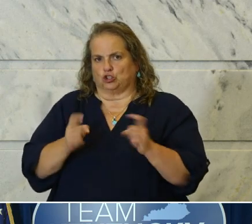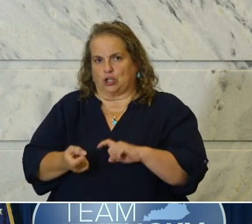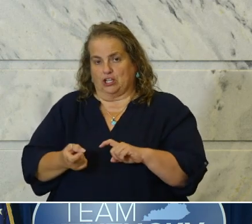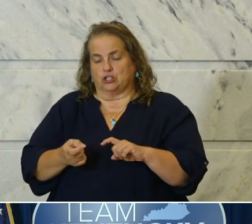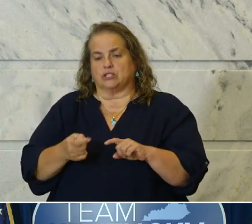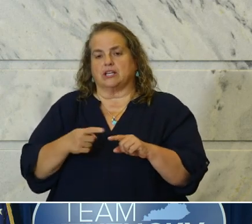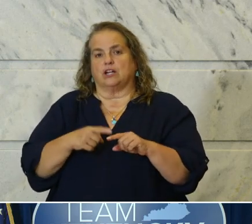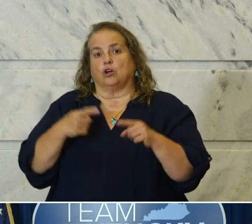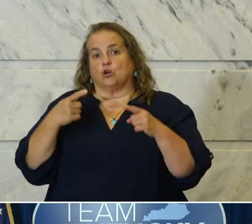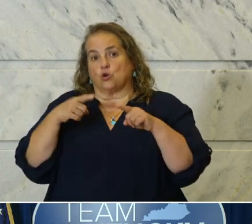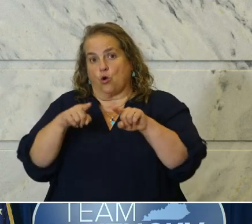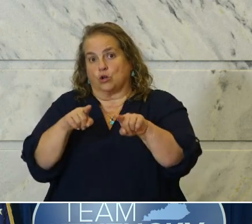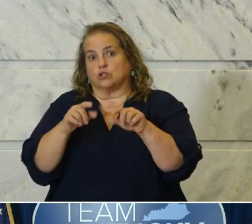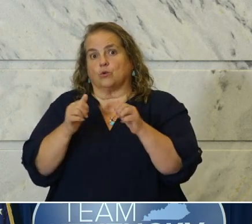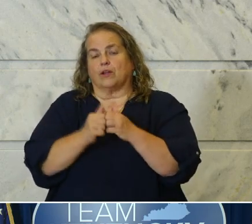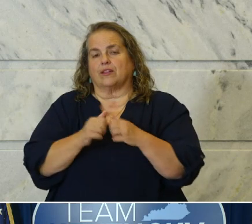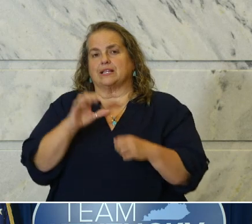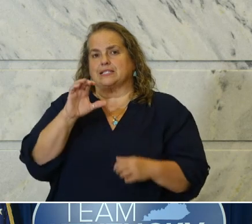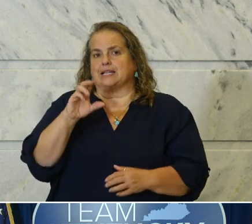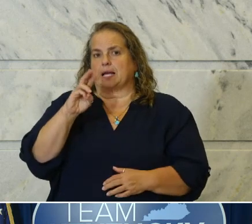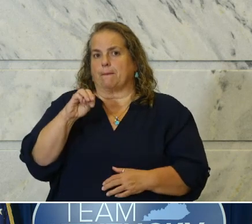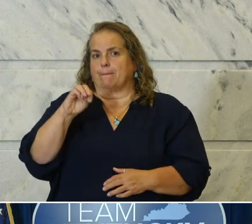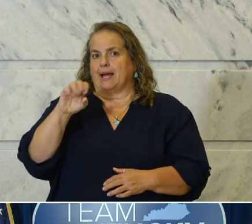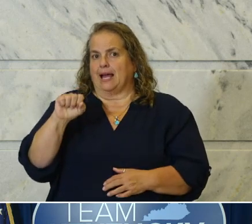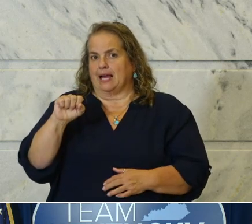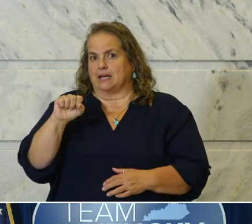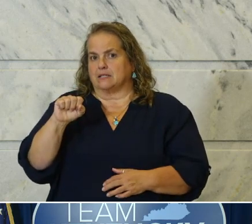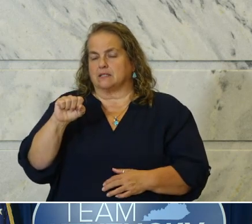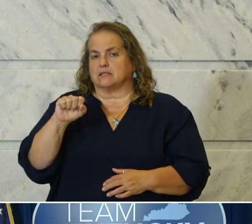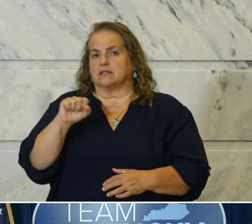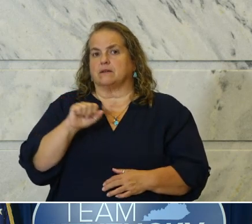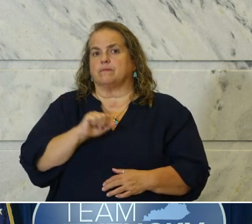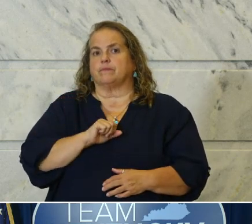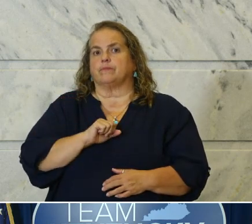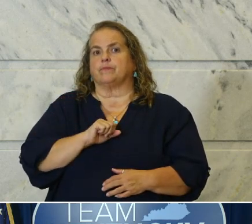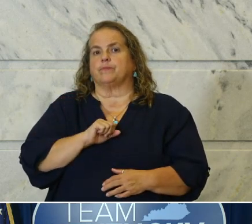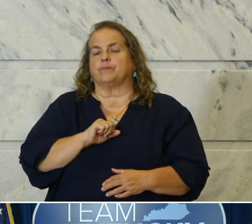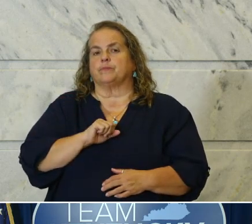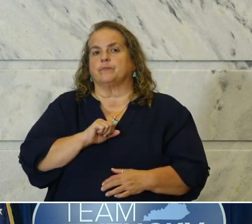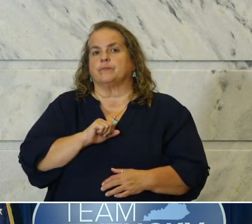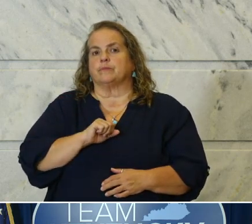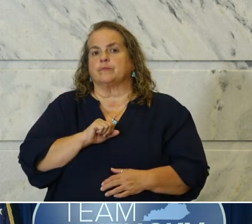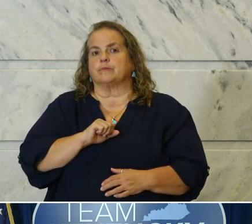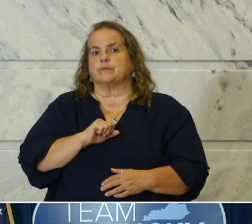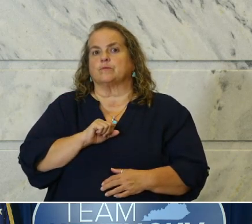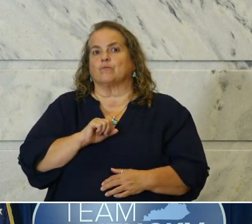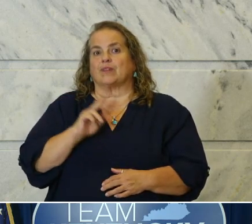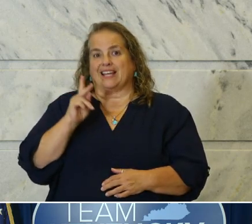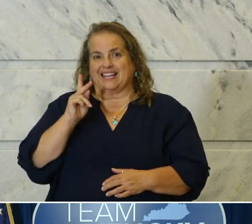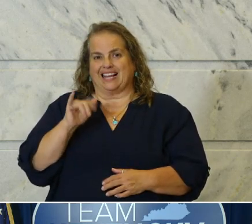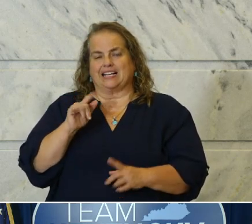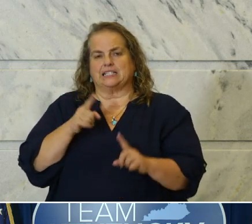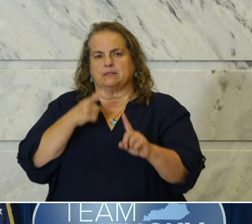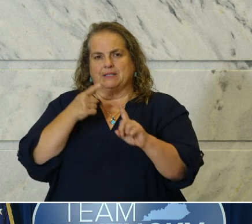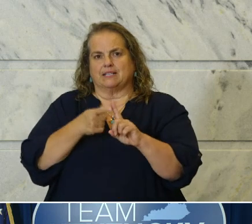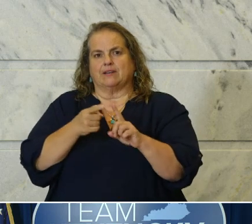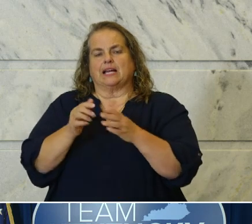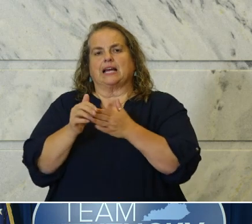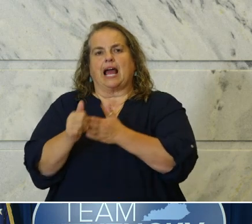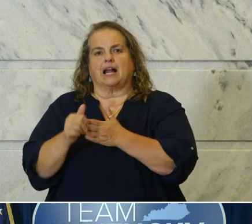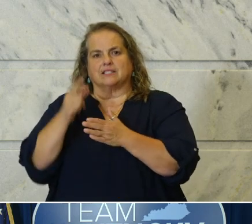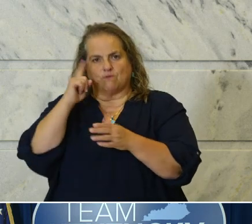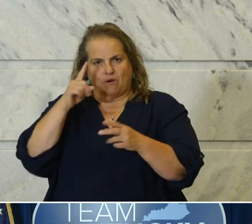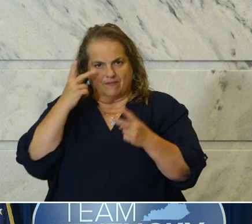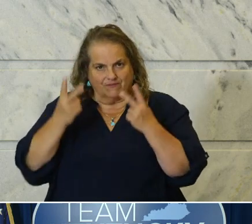the CMS, which is the federal group that controls this, but Kentucky-specific guidelines for visitation.